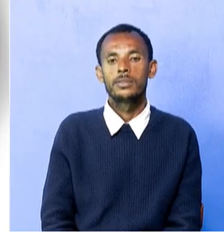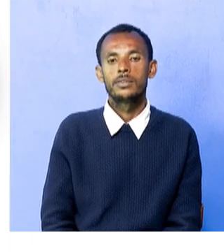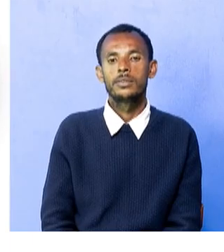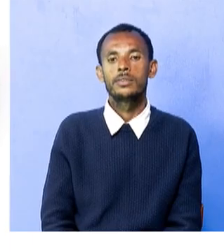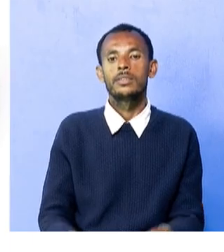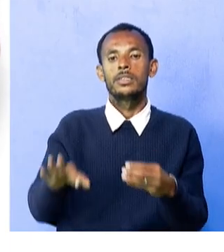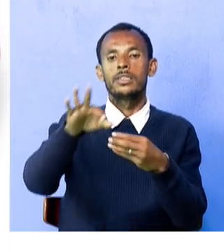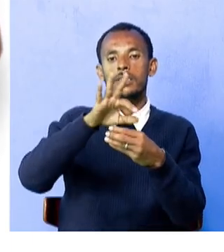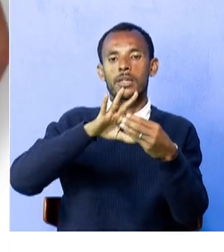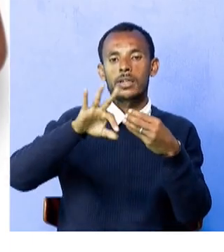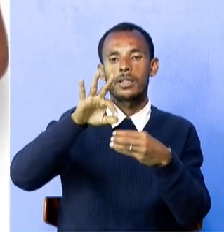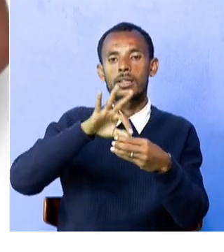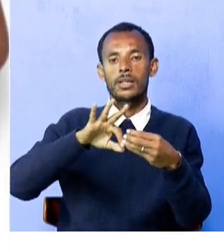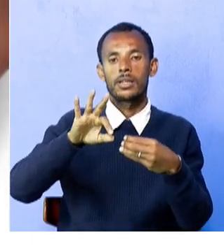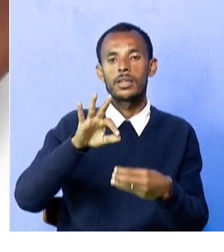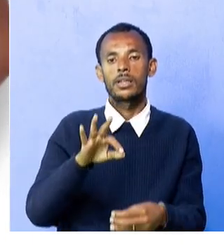the circle